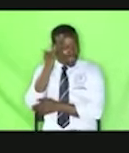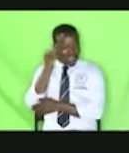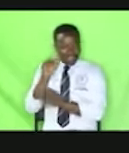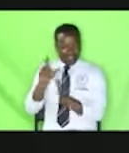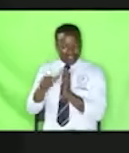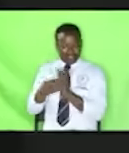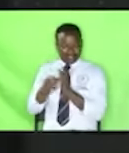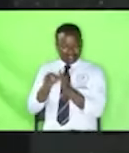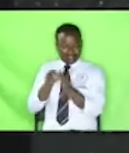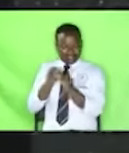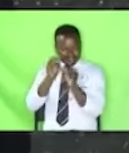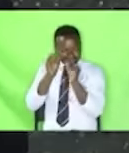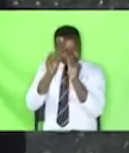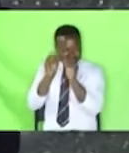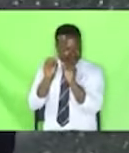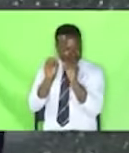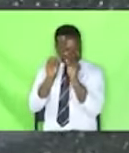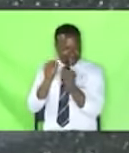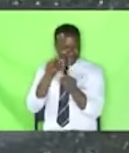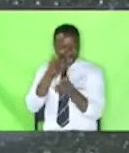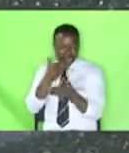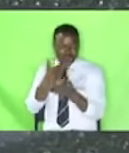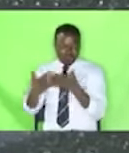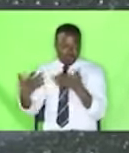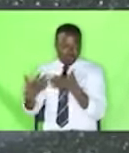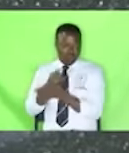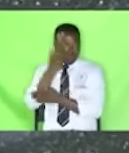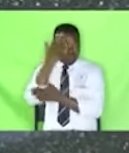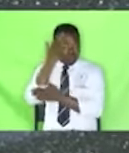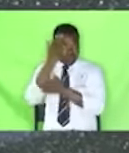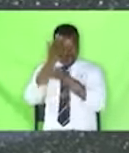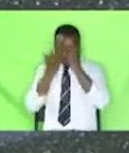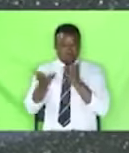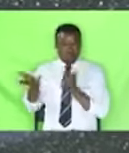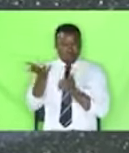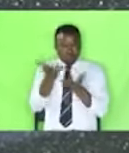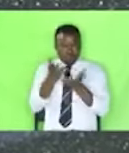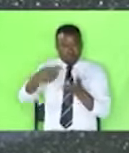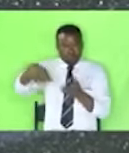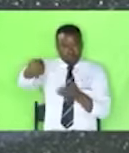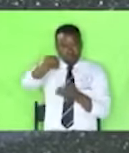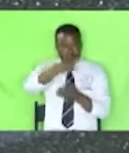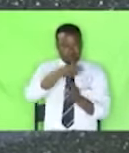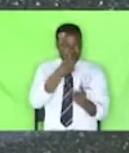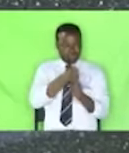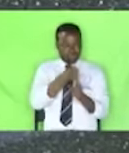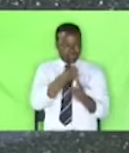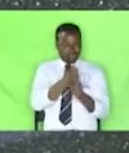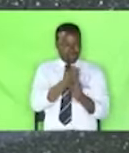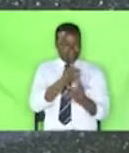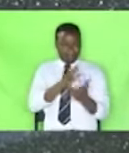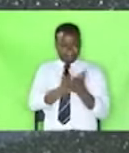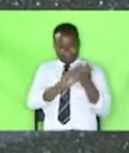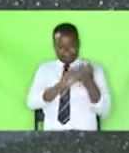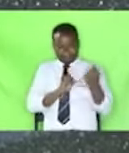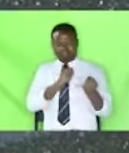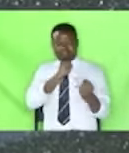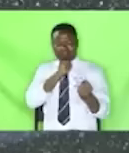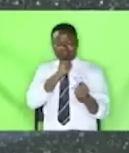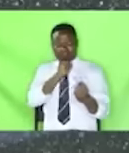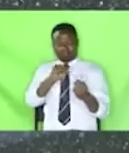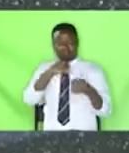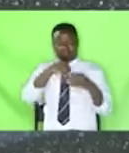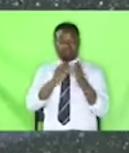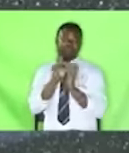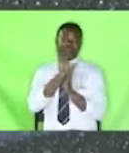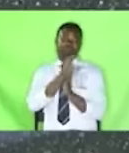the gospel is that I want you to have your faith firmly established in him. In the midst of the many teachings